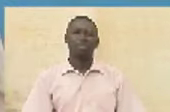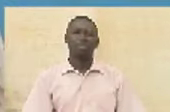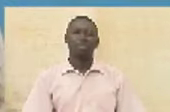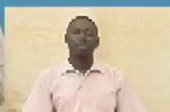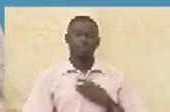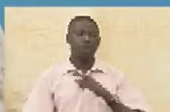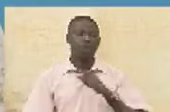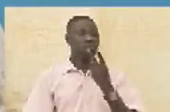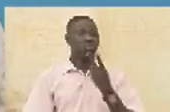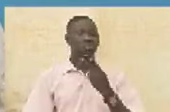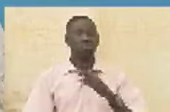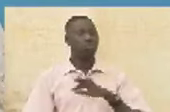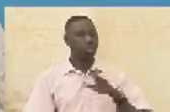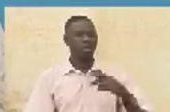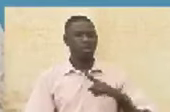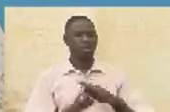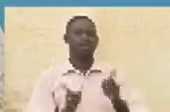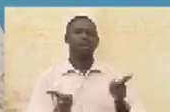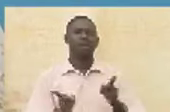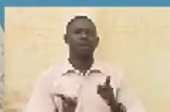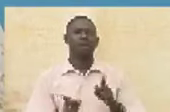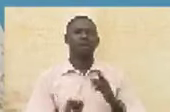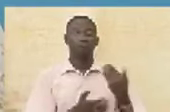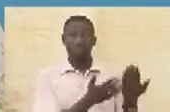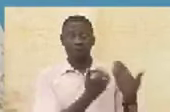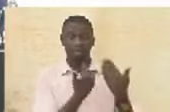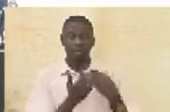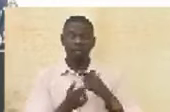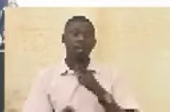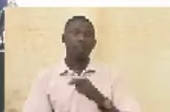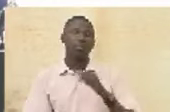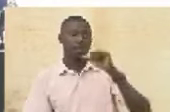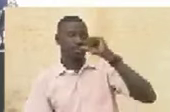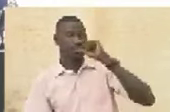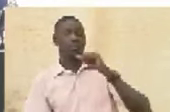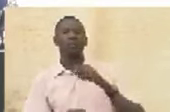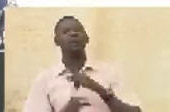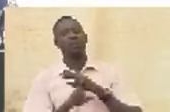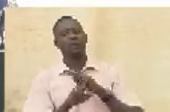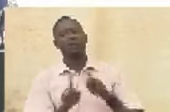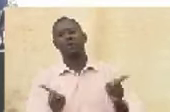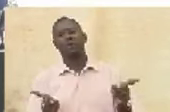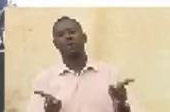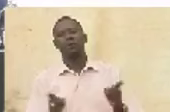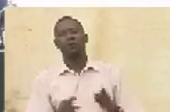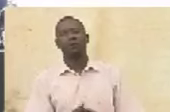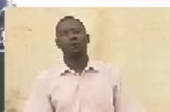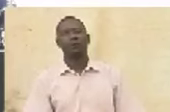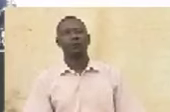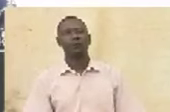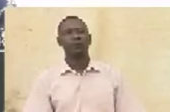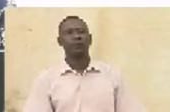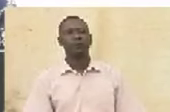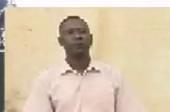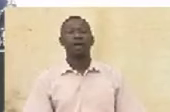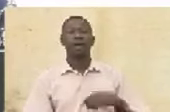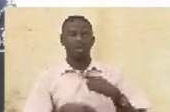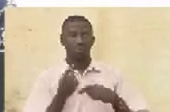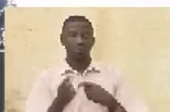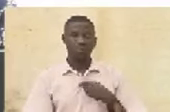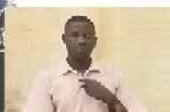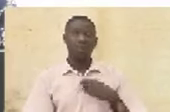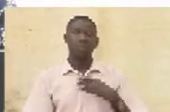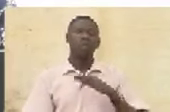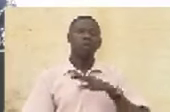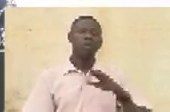waters are different. The one that you bathe with and the one you drink are different. How about the other liquid that was splashed on your face? You bore you men faranda